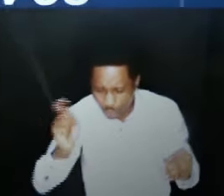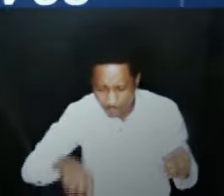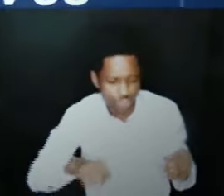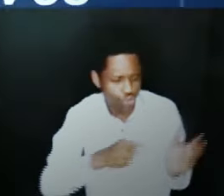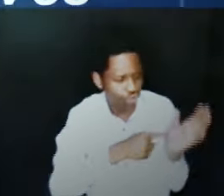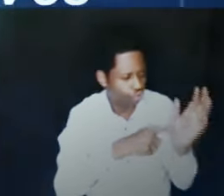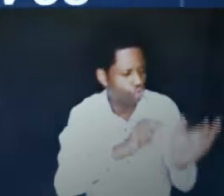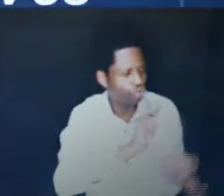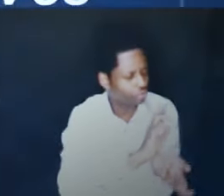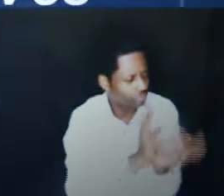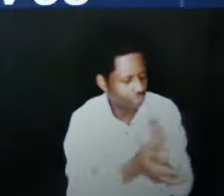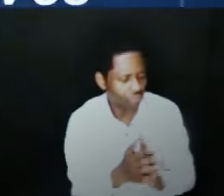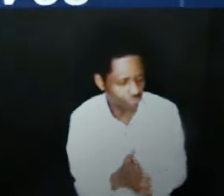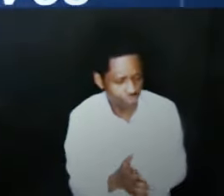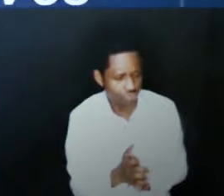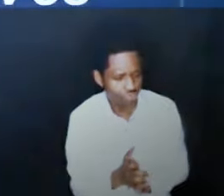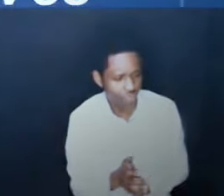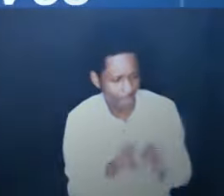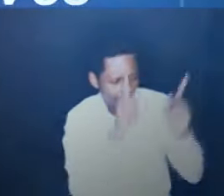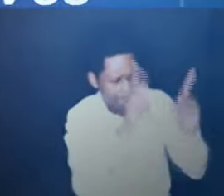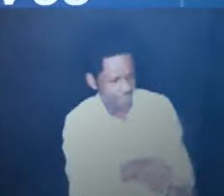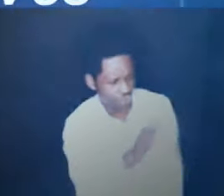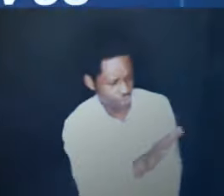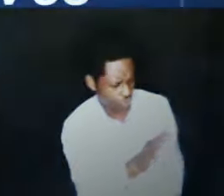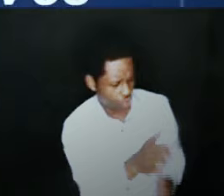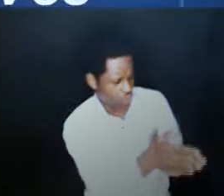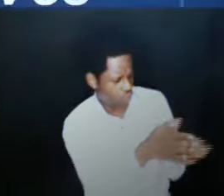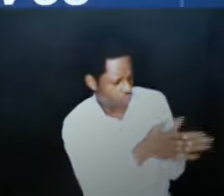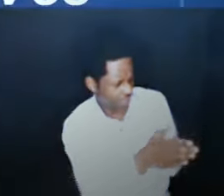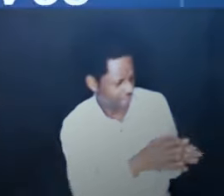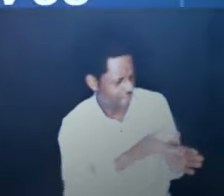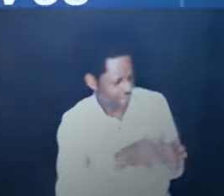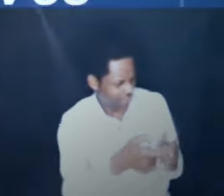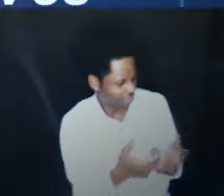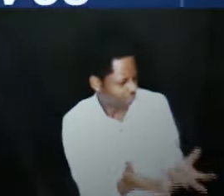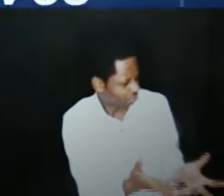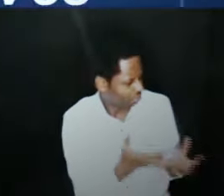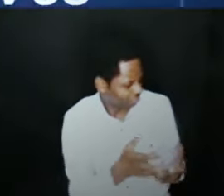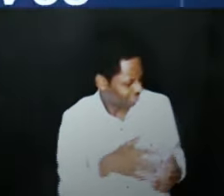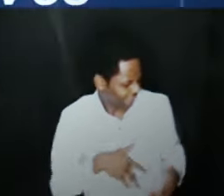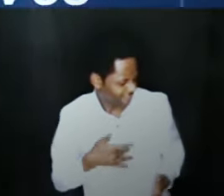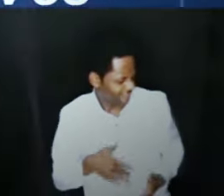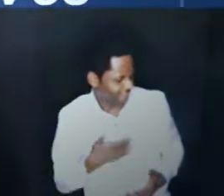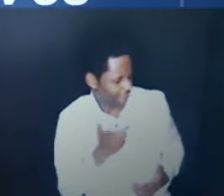Now his will and his affection. Oh no,